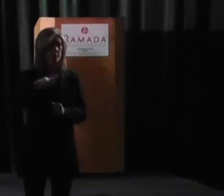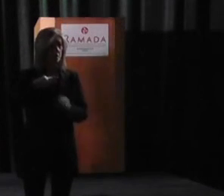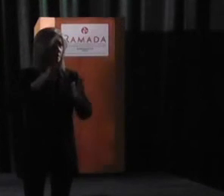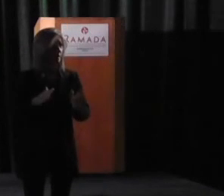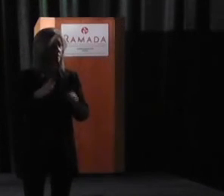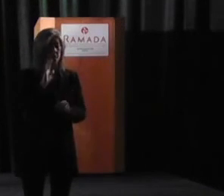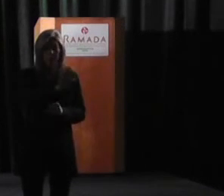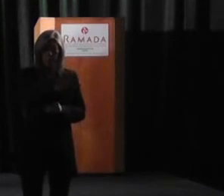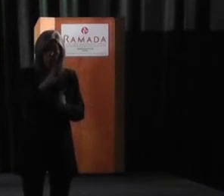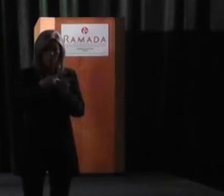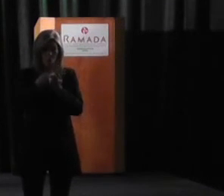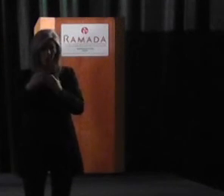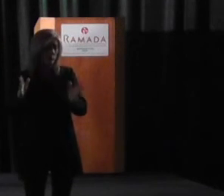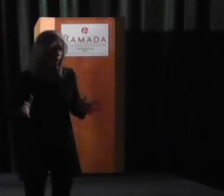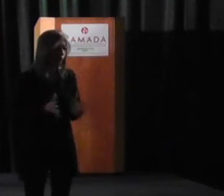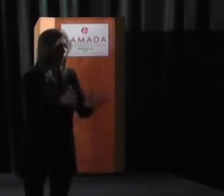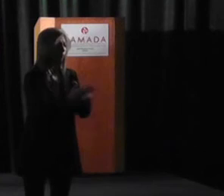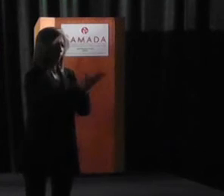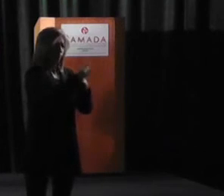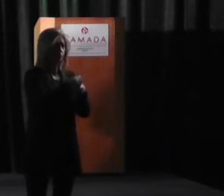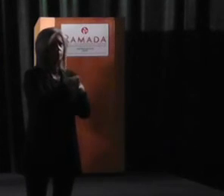health professionals that think inclusively.